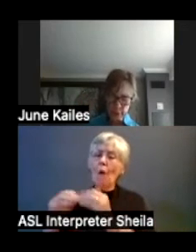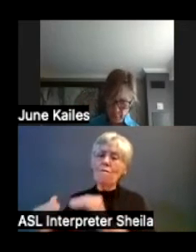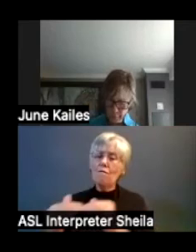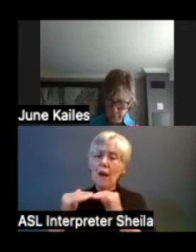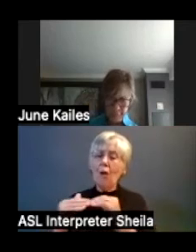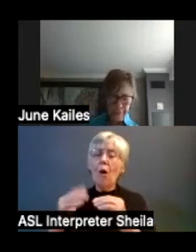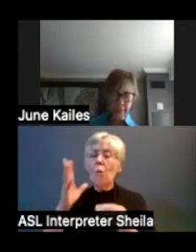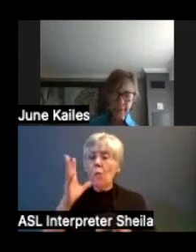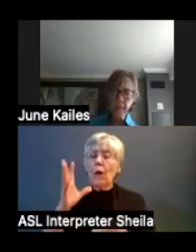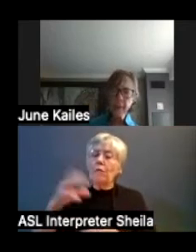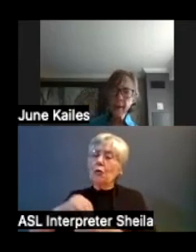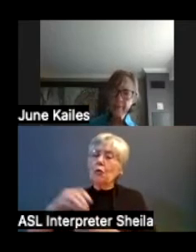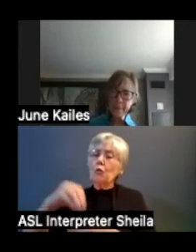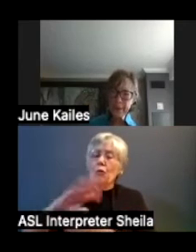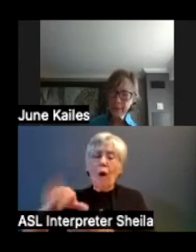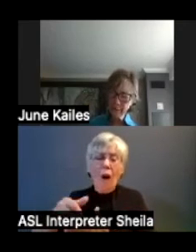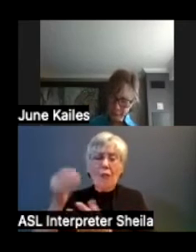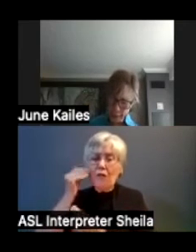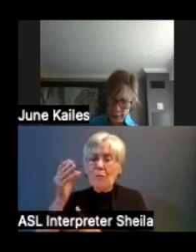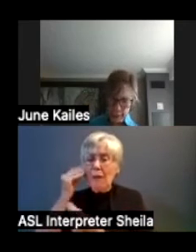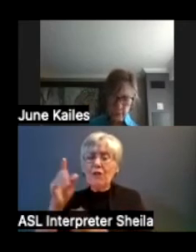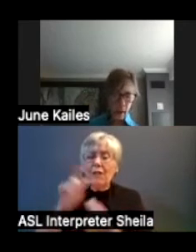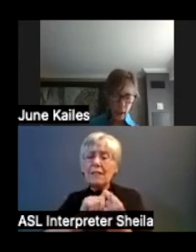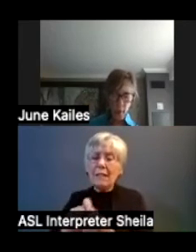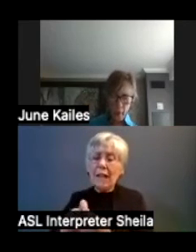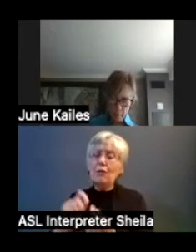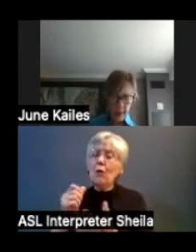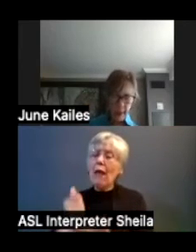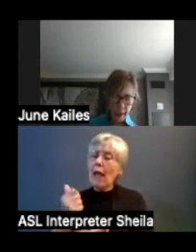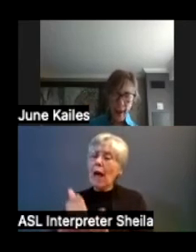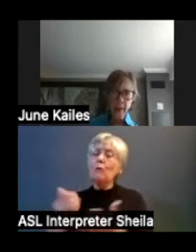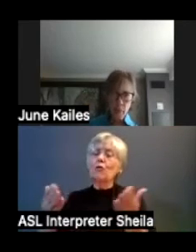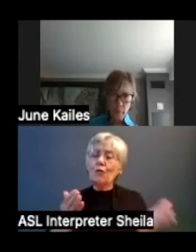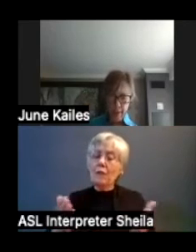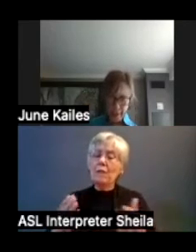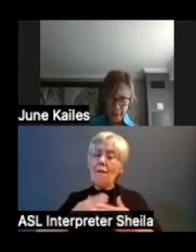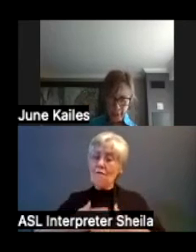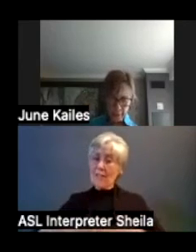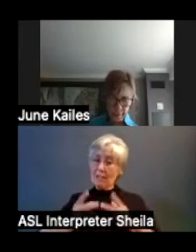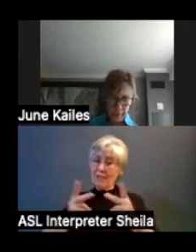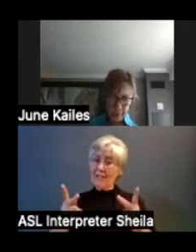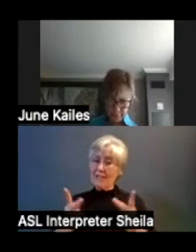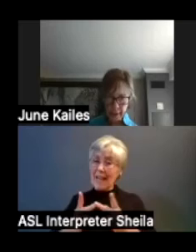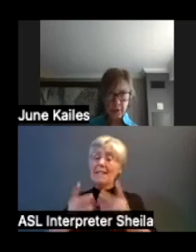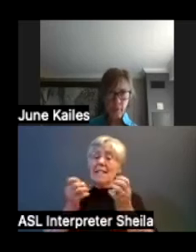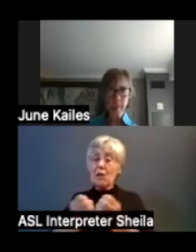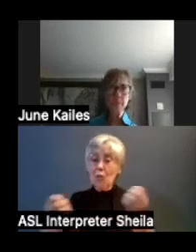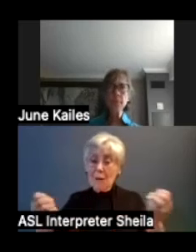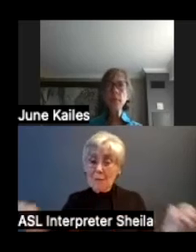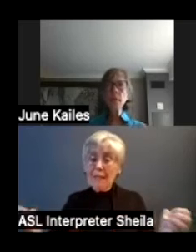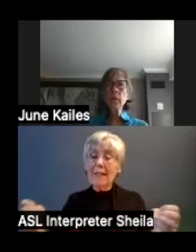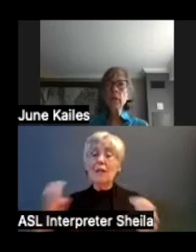make services, physical sites, equipment, and communication